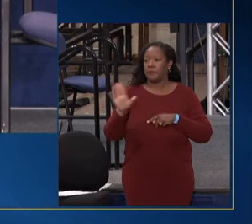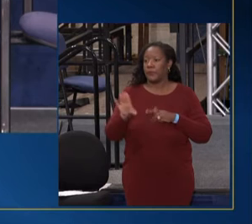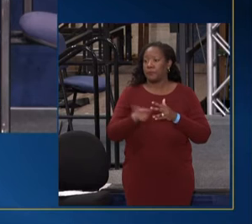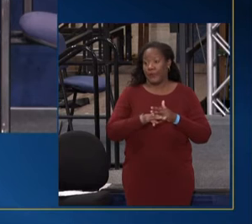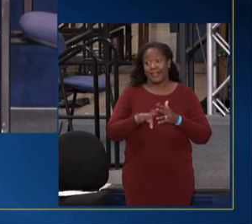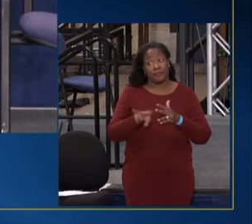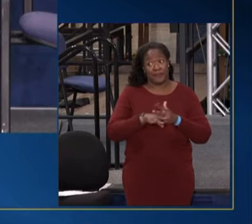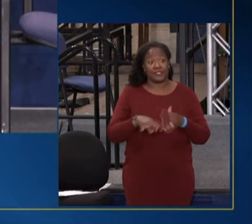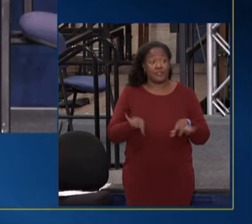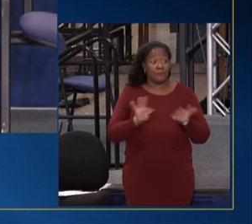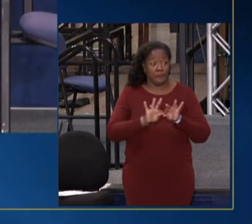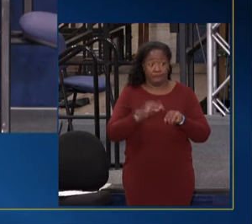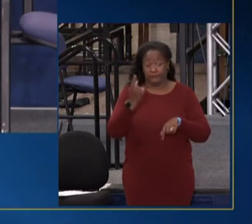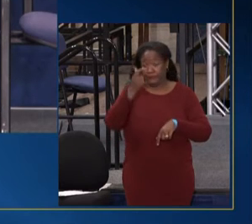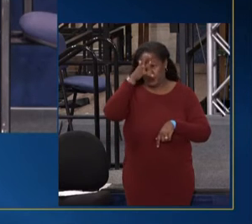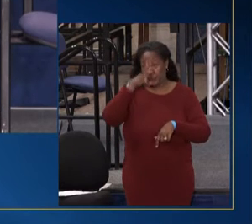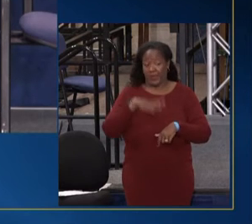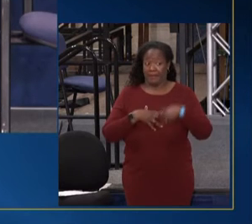important.